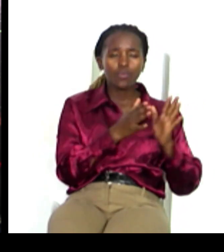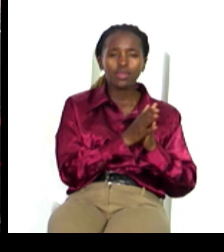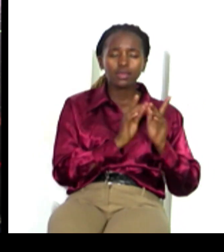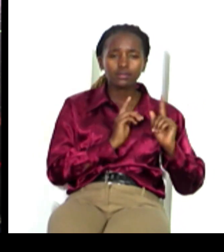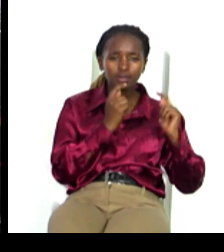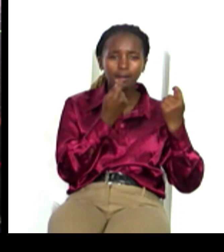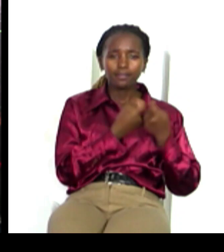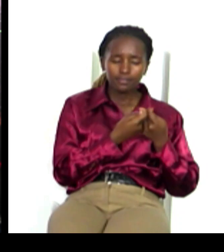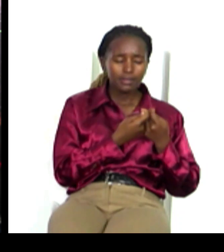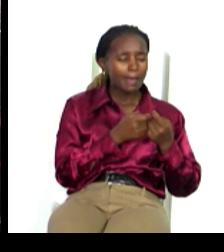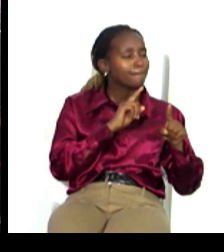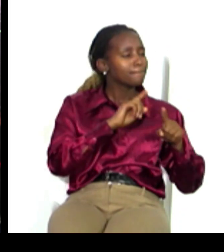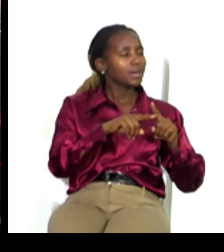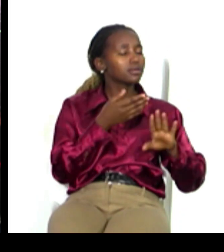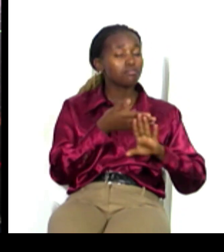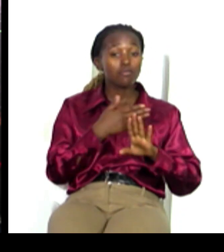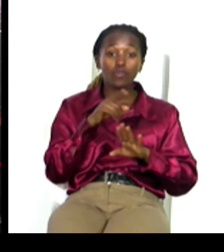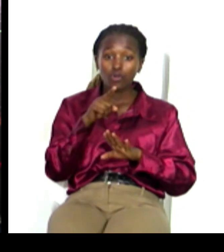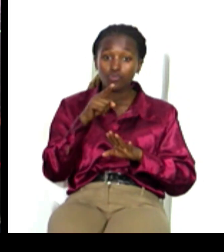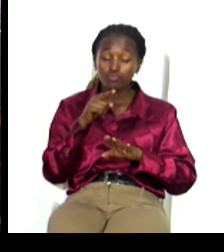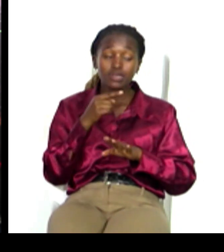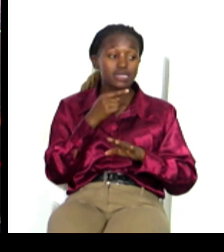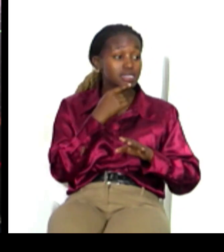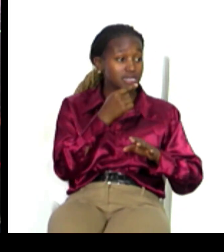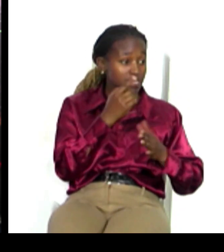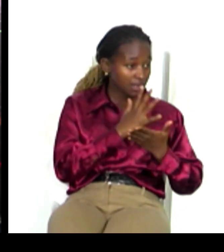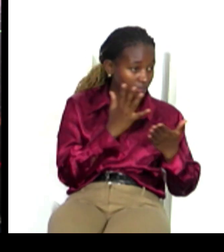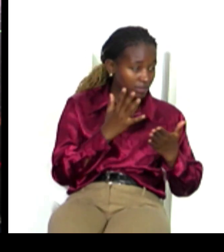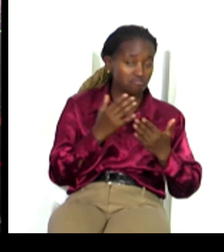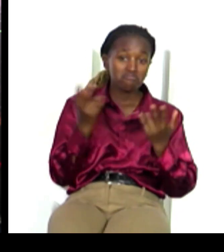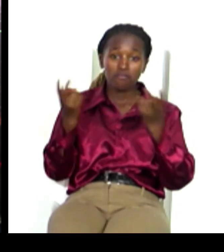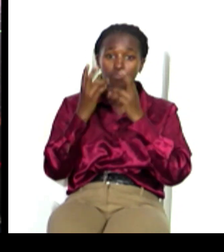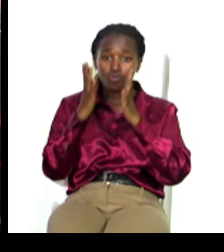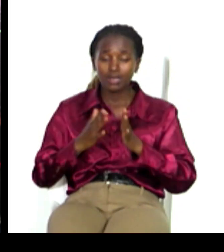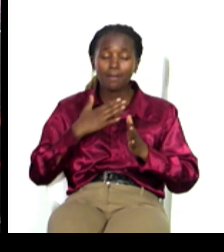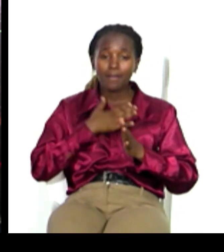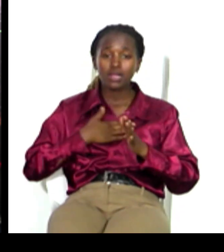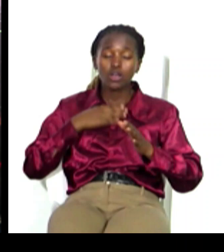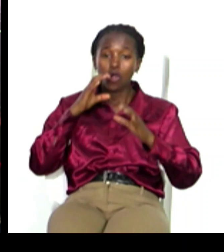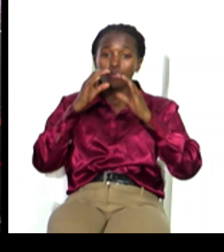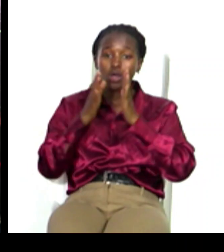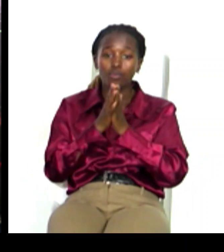say anything, our viewers, you can give us your comments on